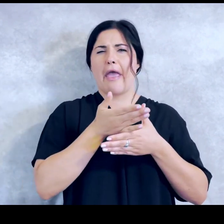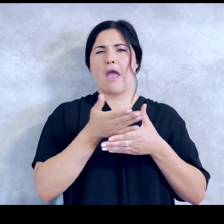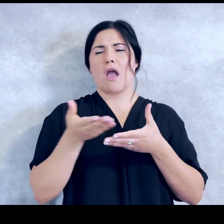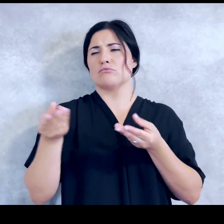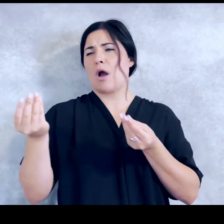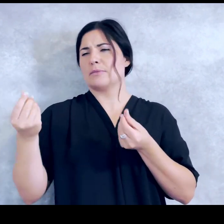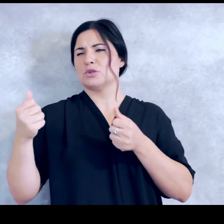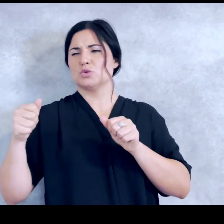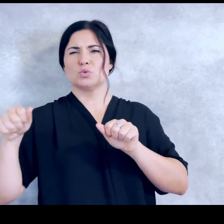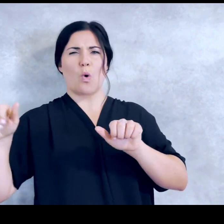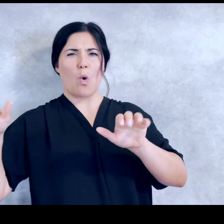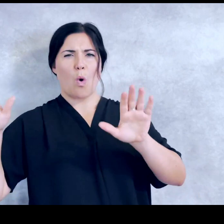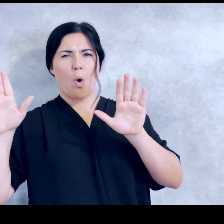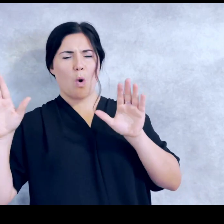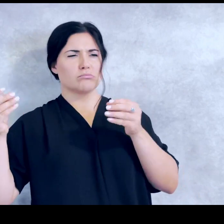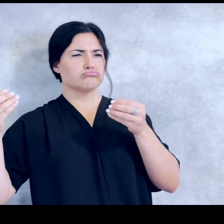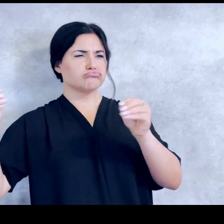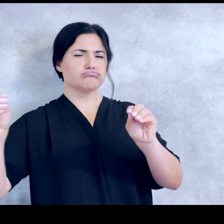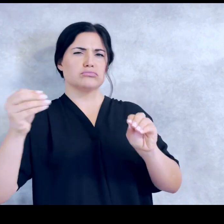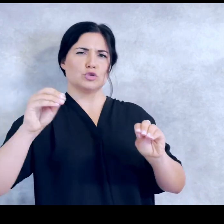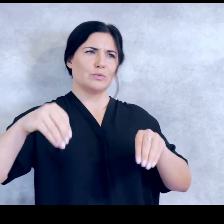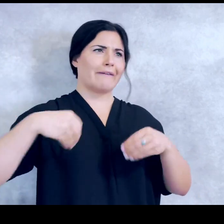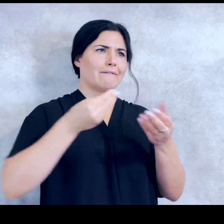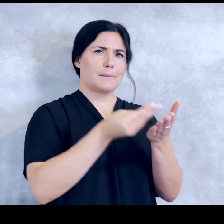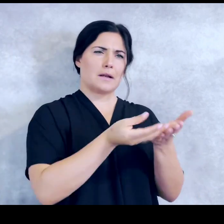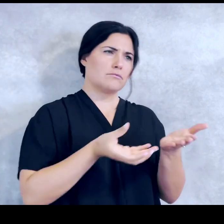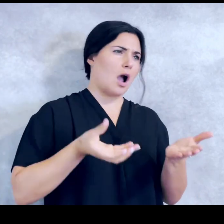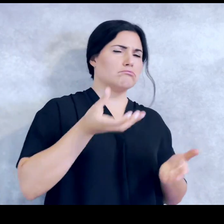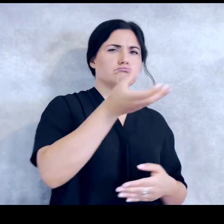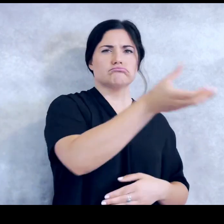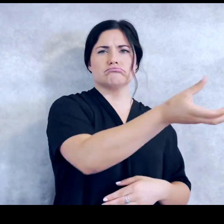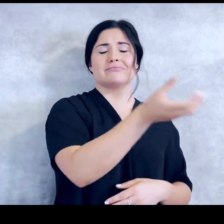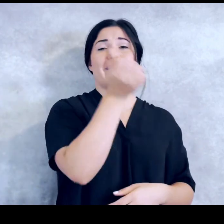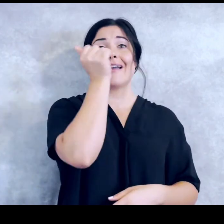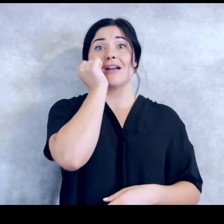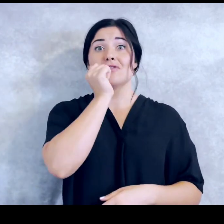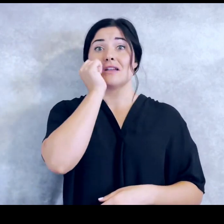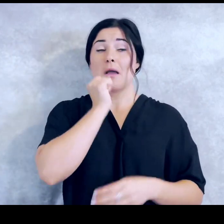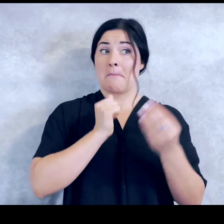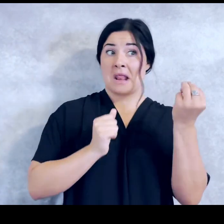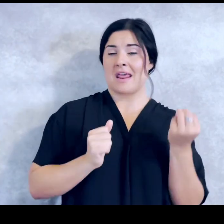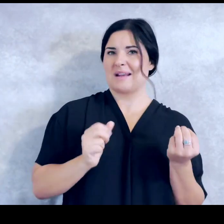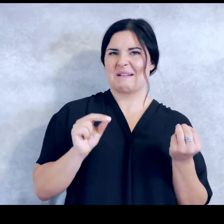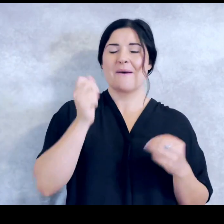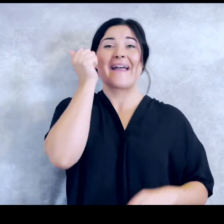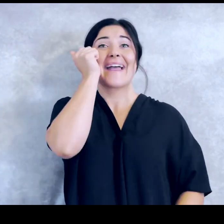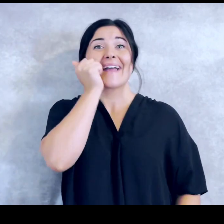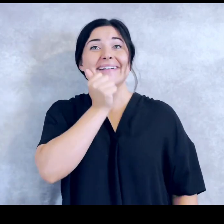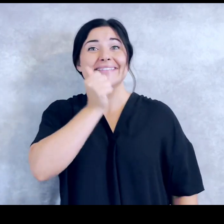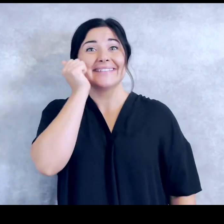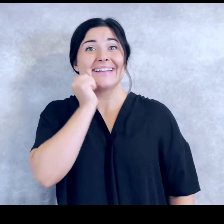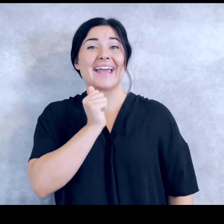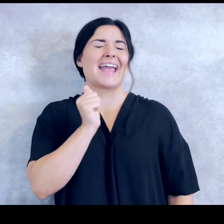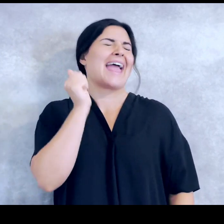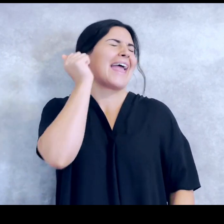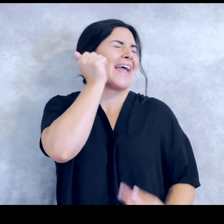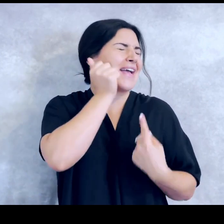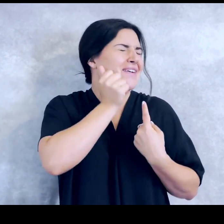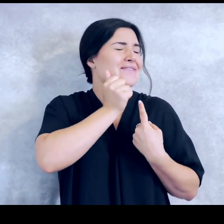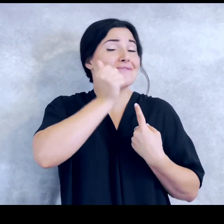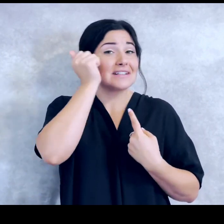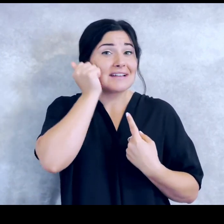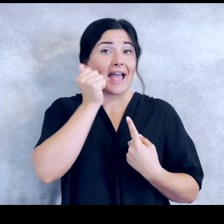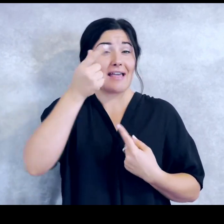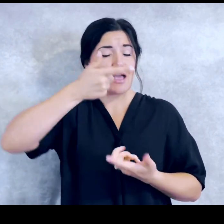sold property and possessions to give to anyone who had need. Every day, every Monday? No, every day.